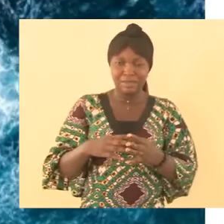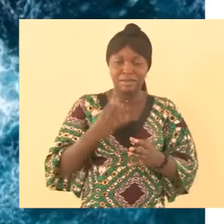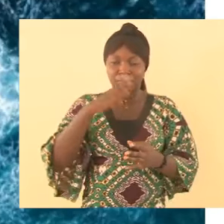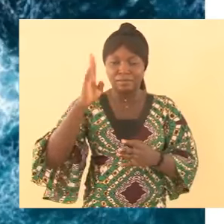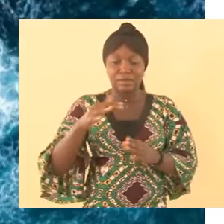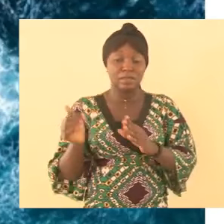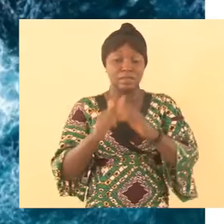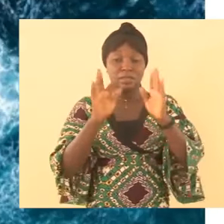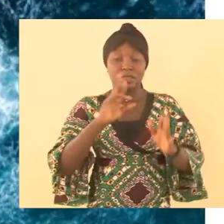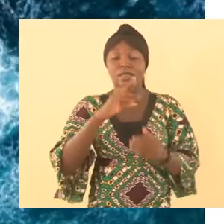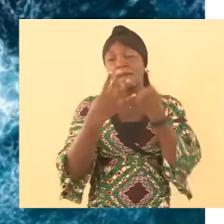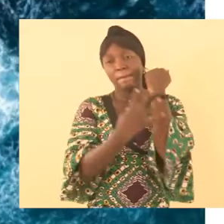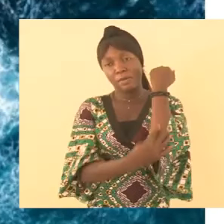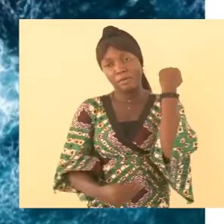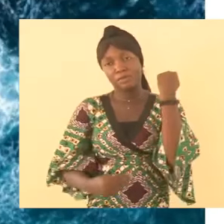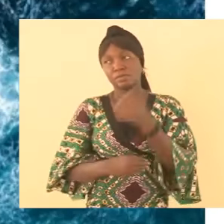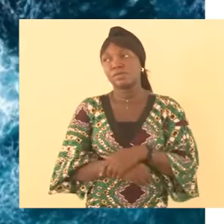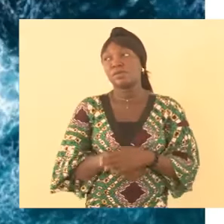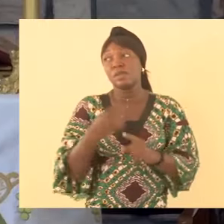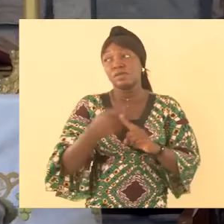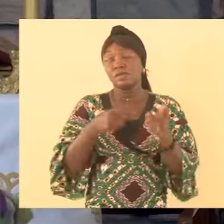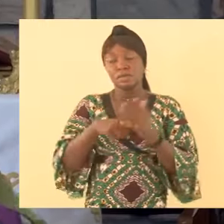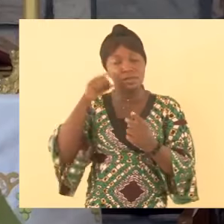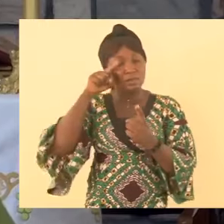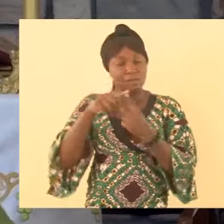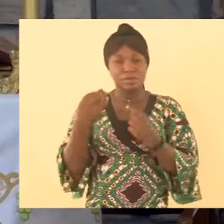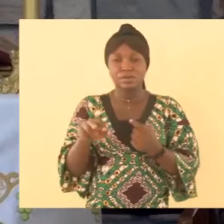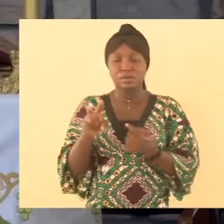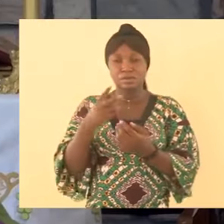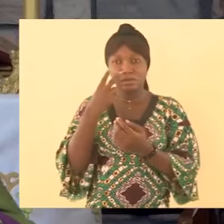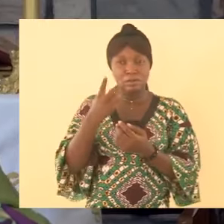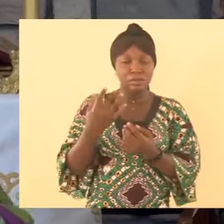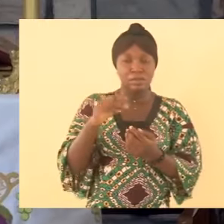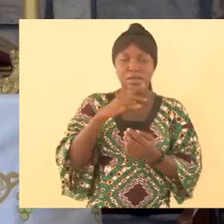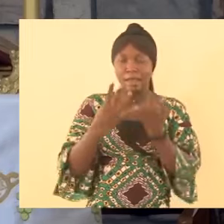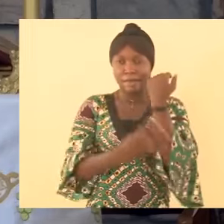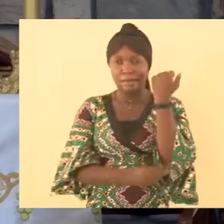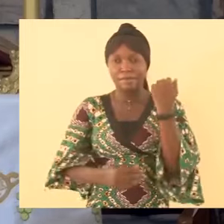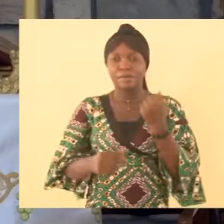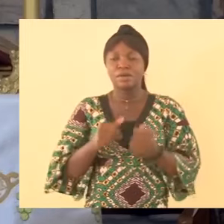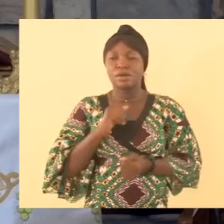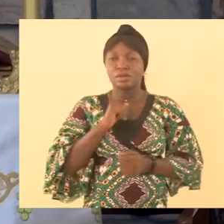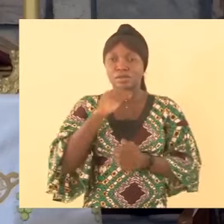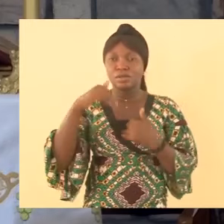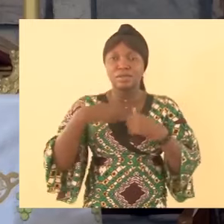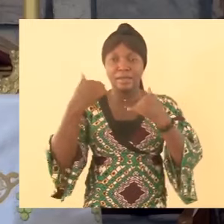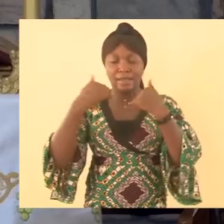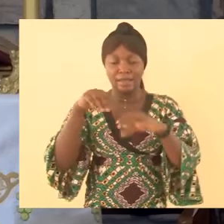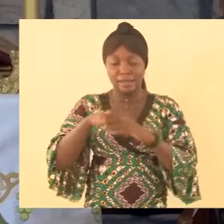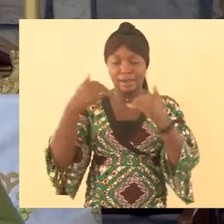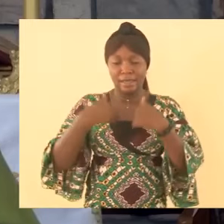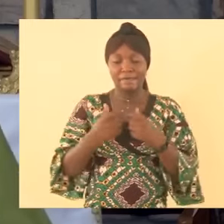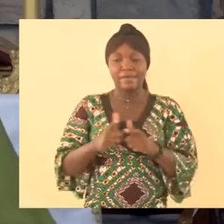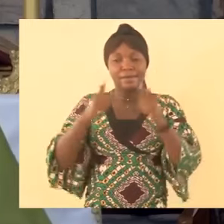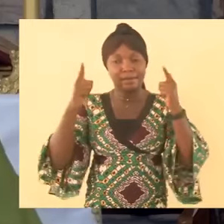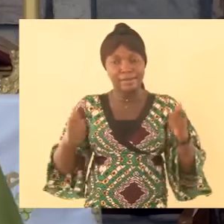leaders are poor, isn't it? From this point of view, they are poor. Wealth consists not in having great